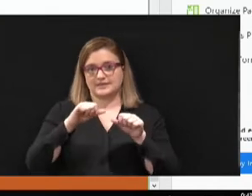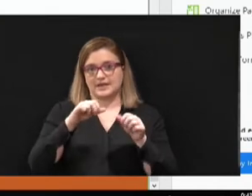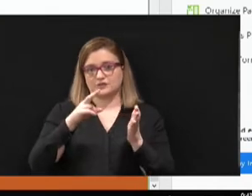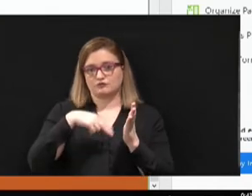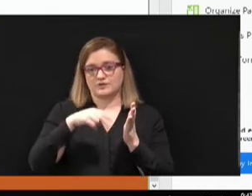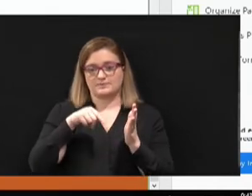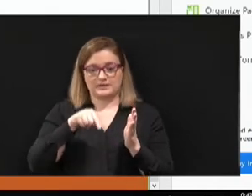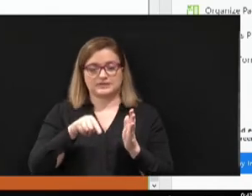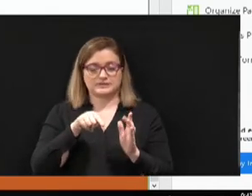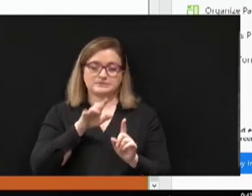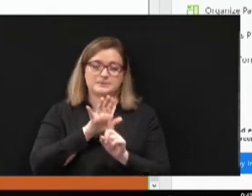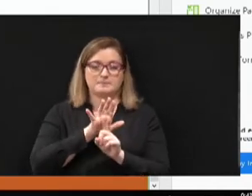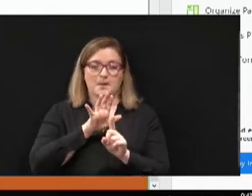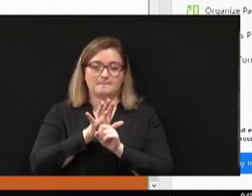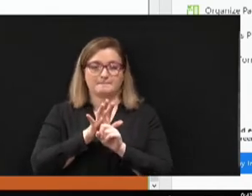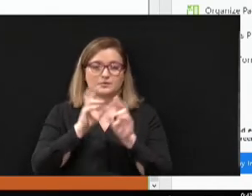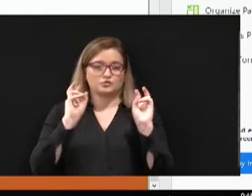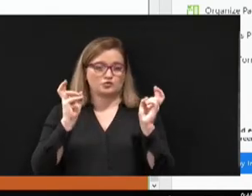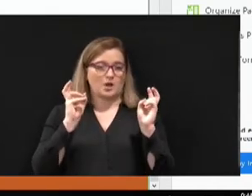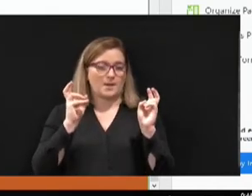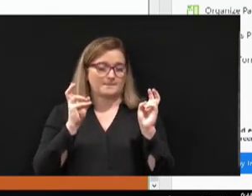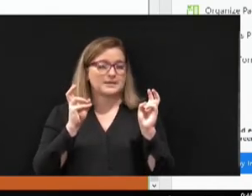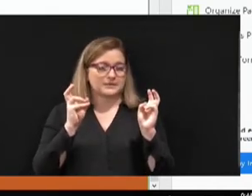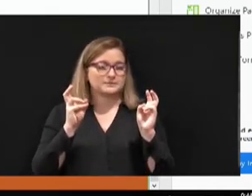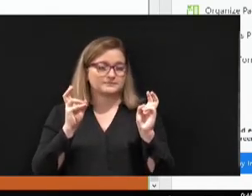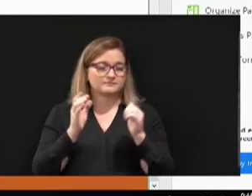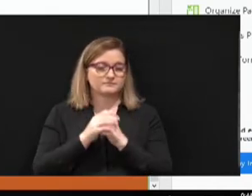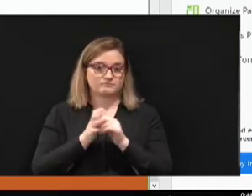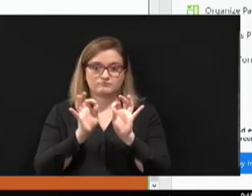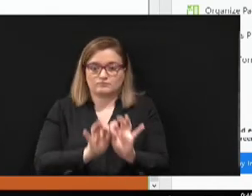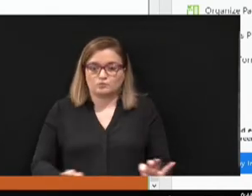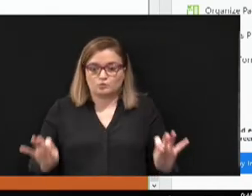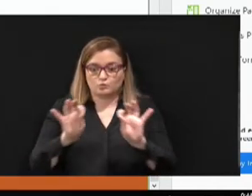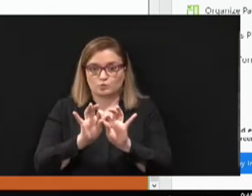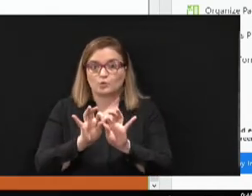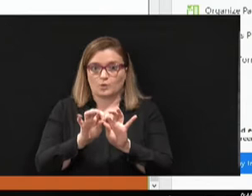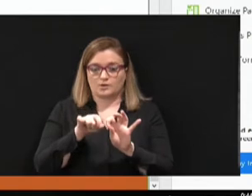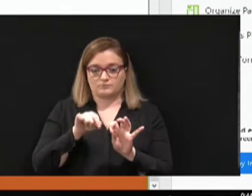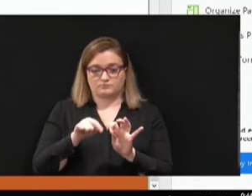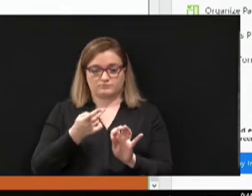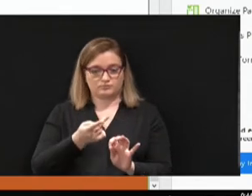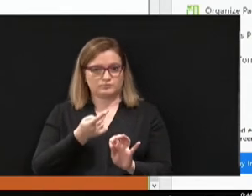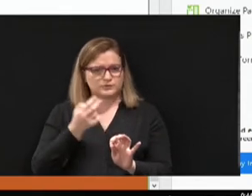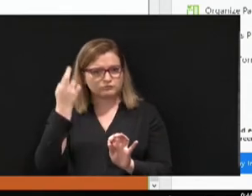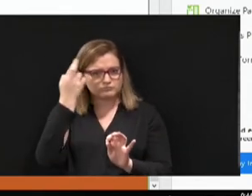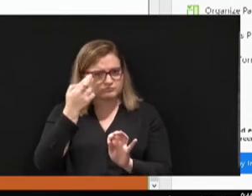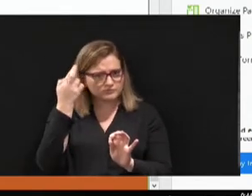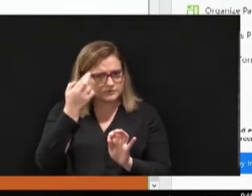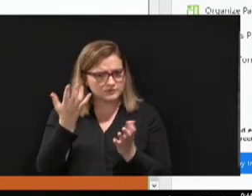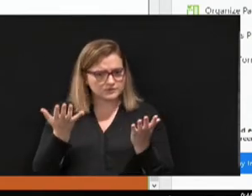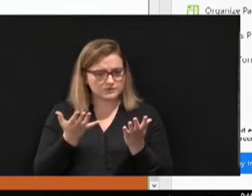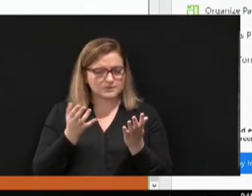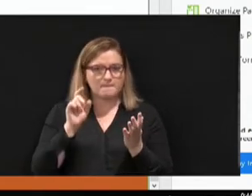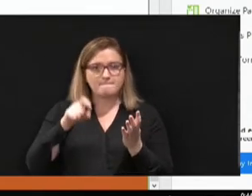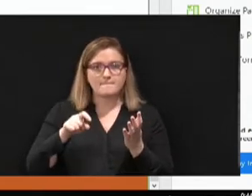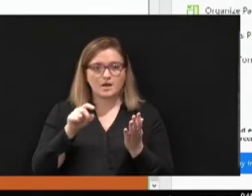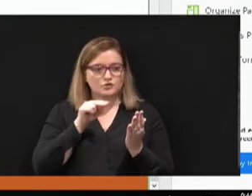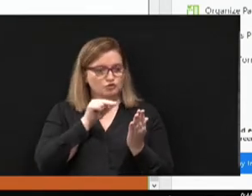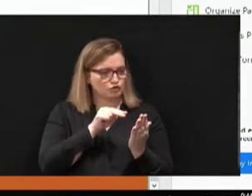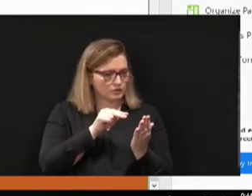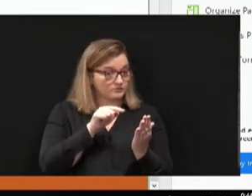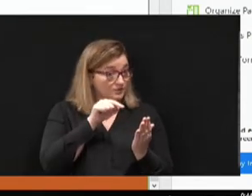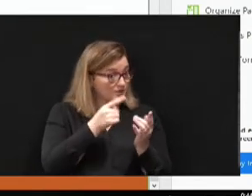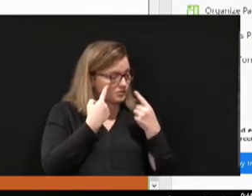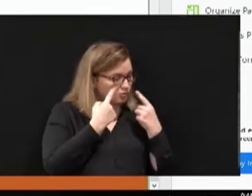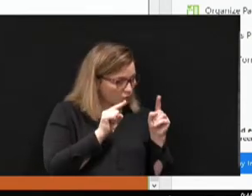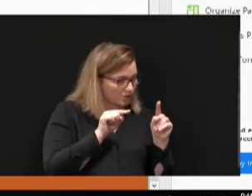and it's important to realize that the whole goal of this is to look about at what works and try